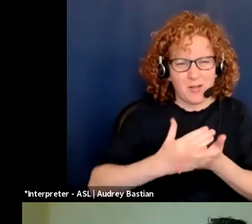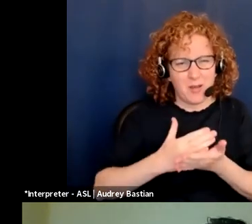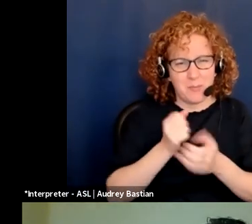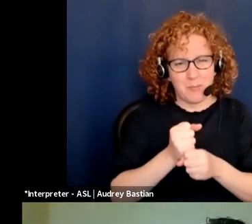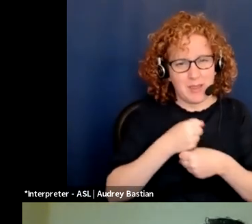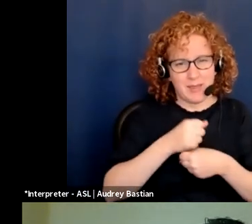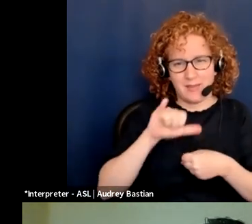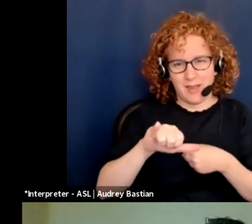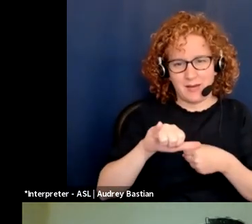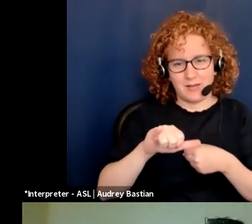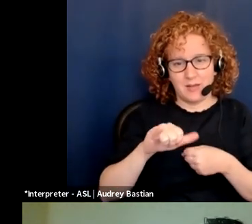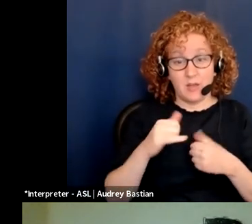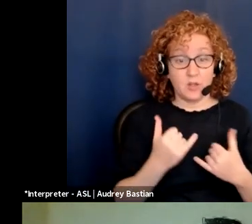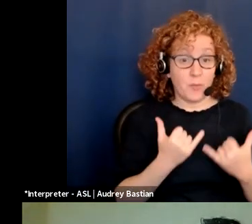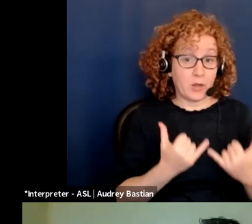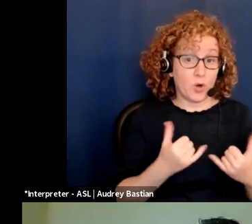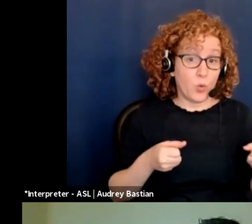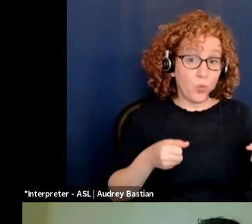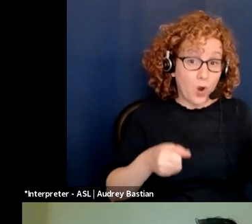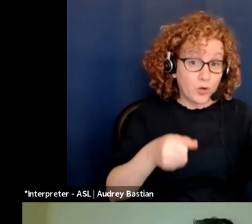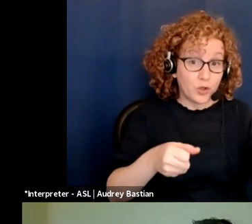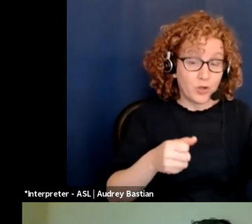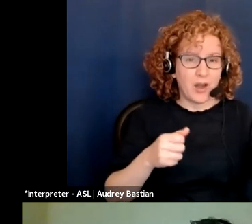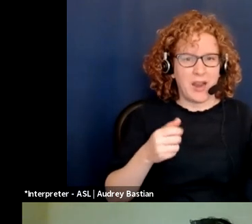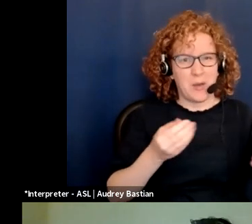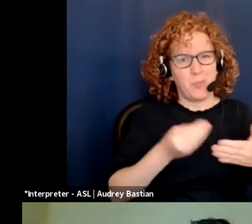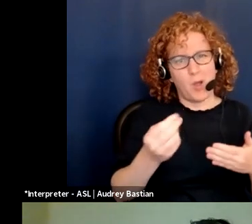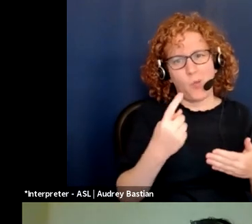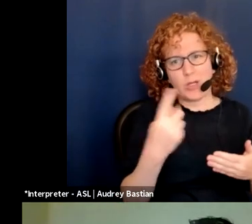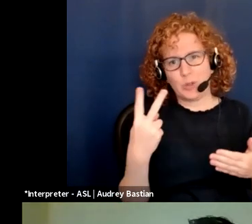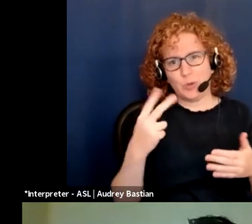my current walker and one or two backups. And then